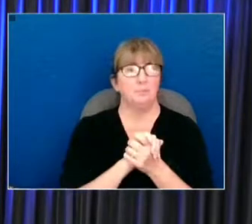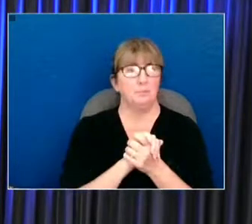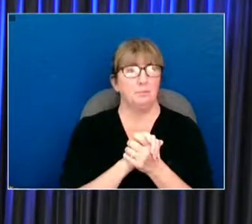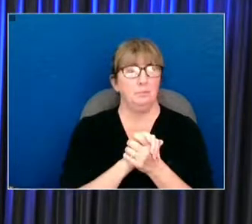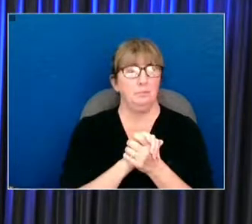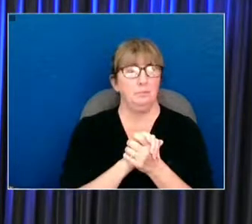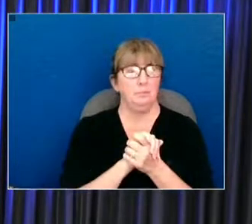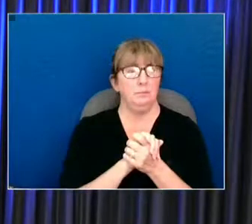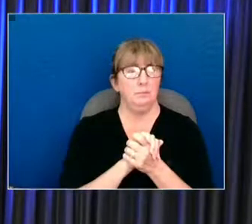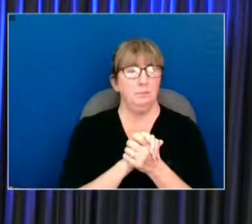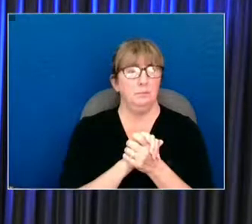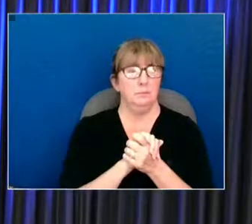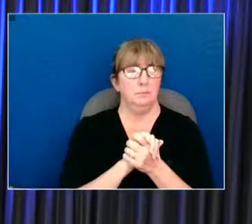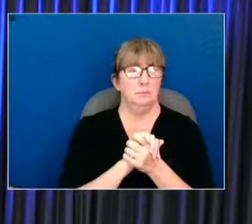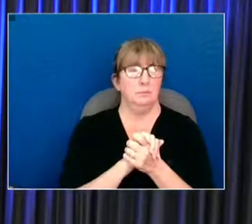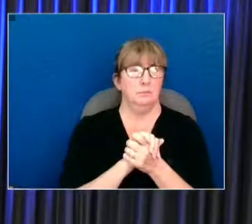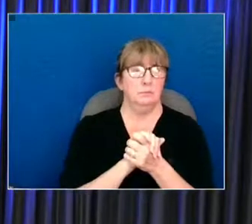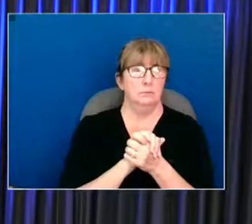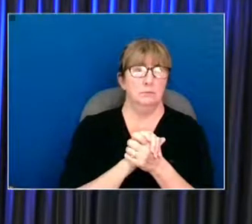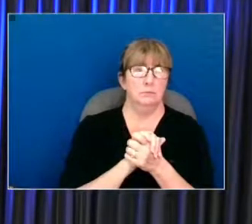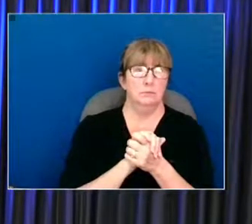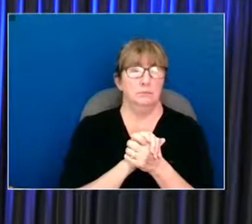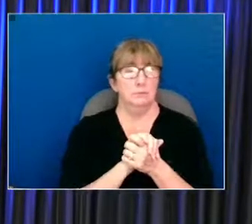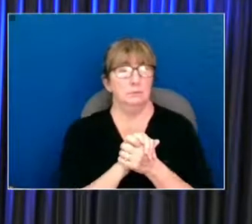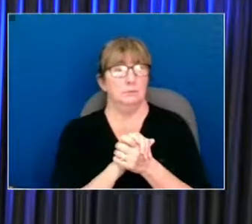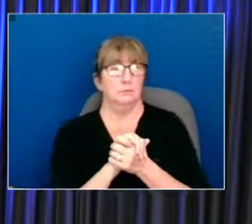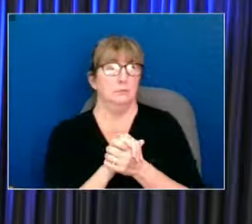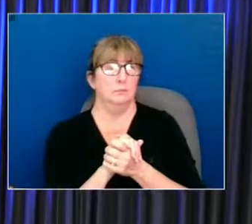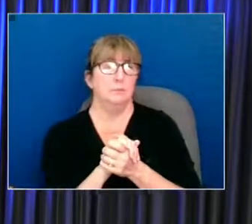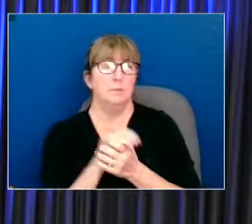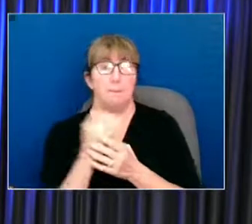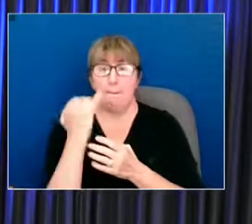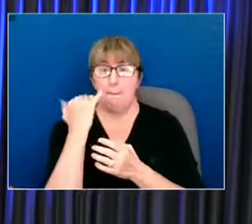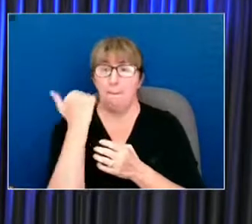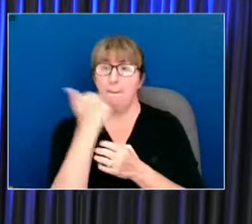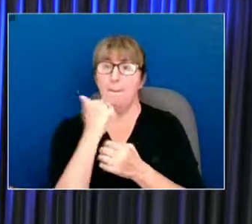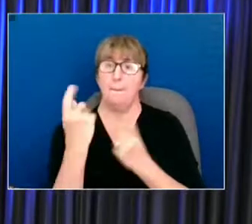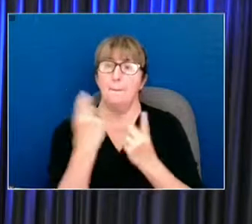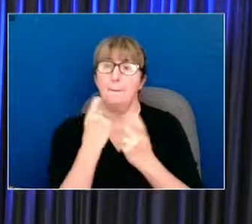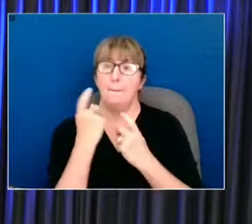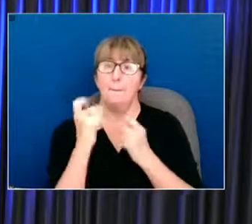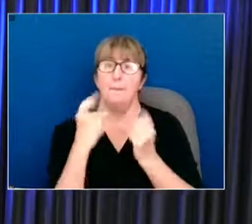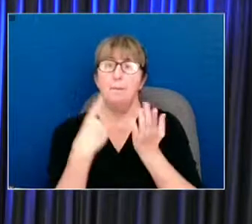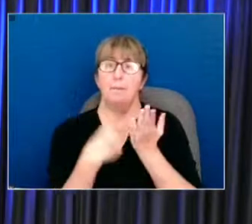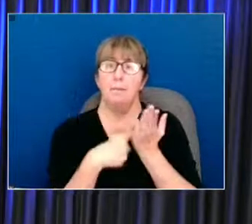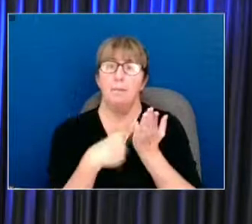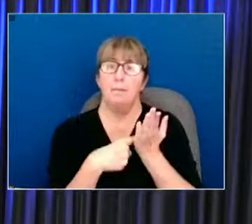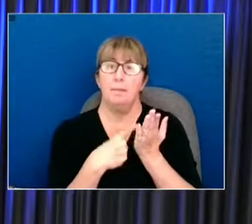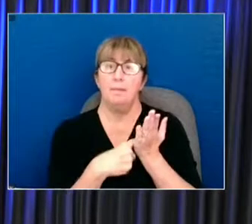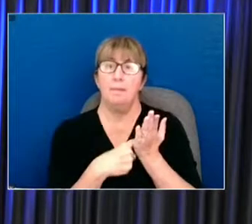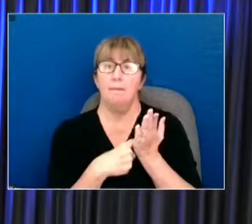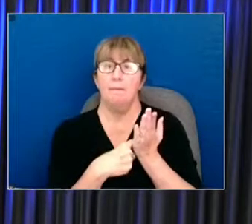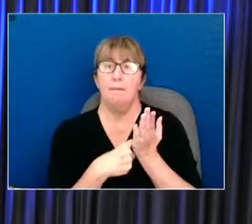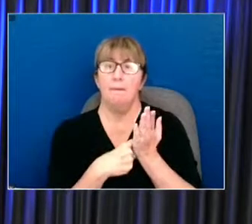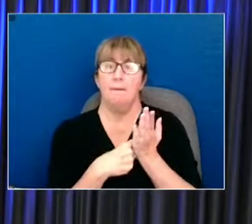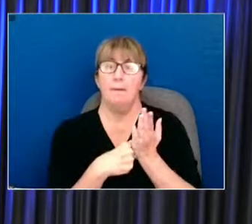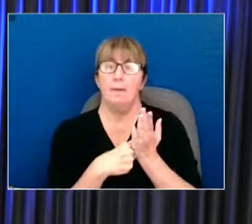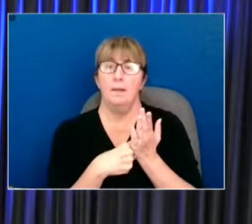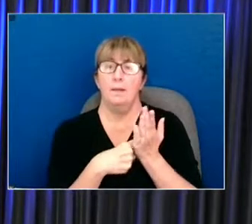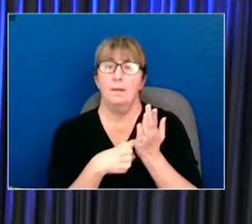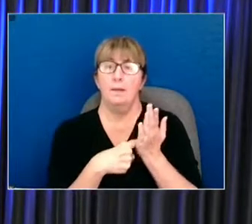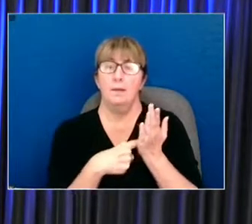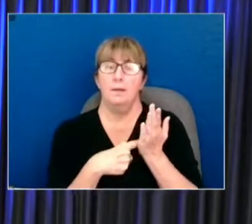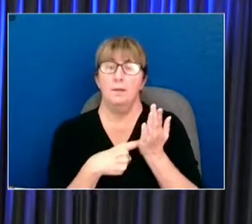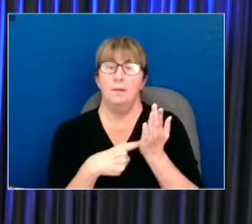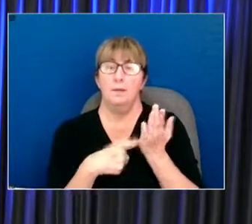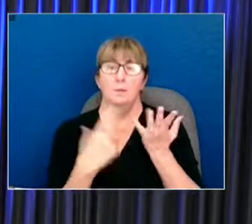well and answer any questions that you guys have. We will be addressing the issue of what happens an hour before, 30 minutes